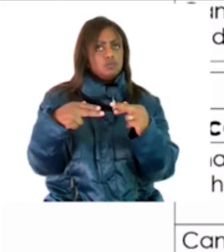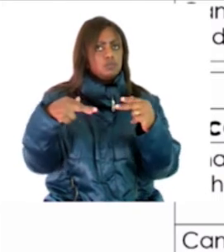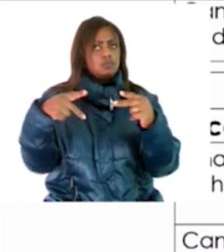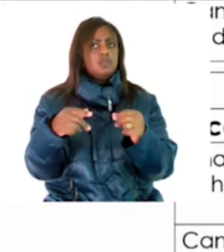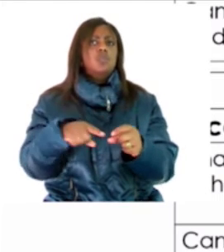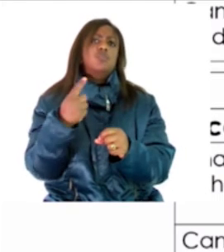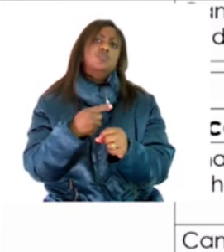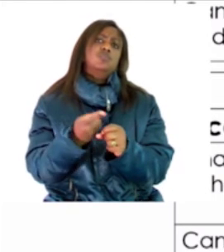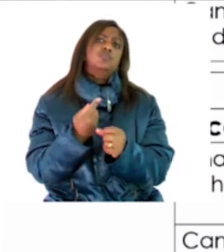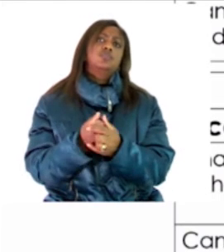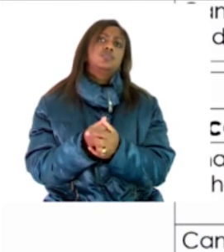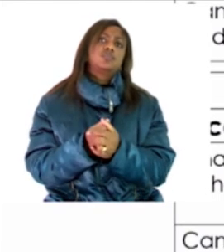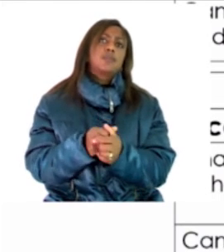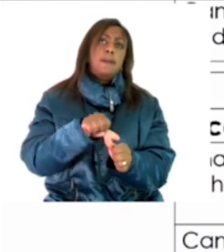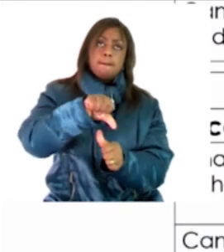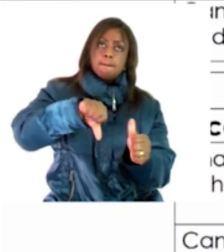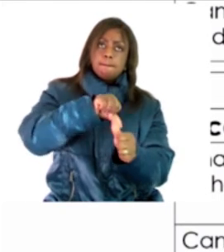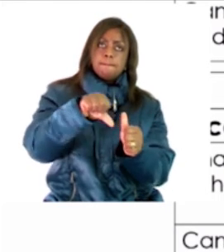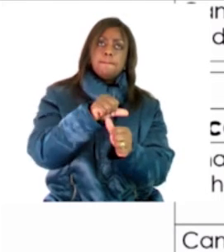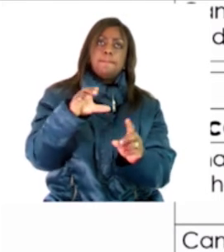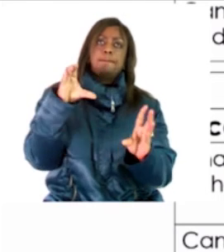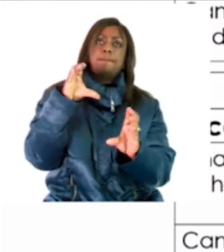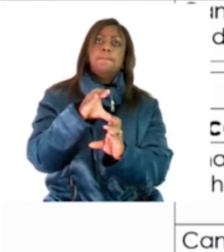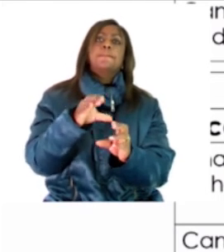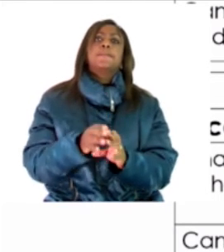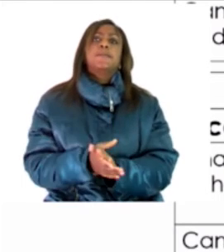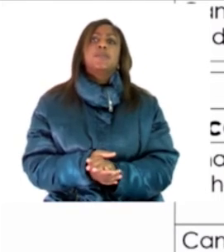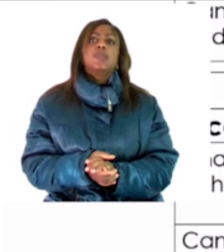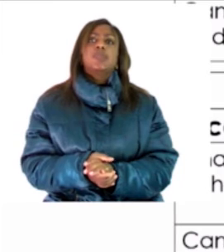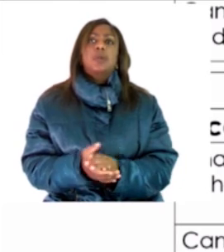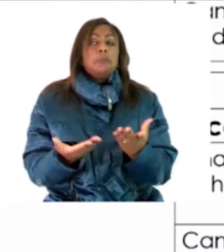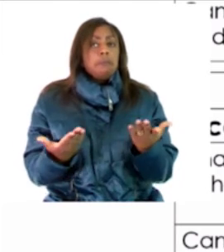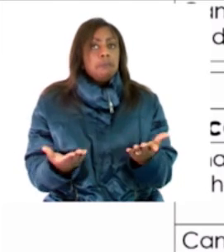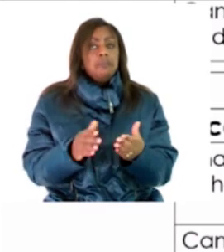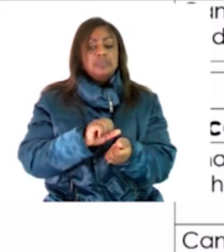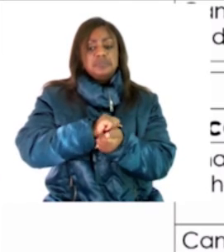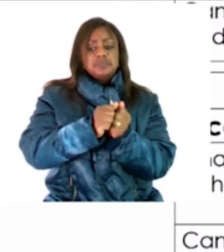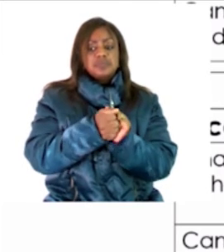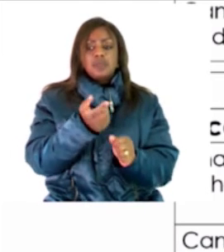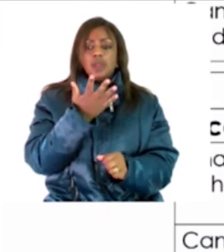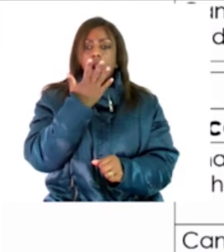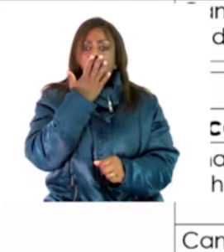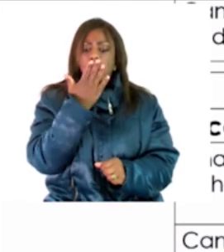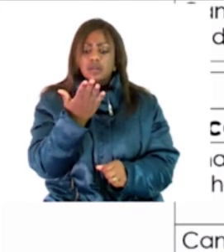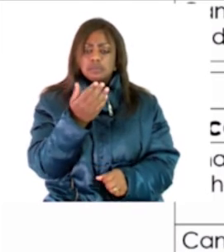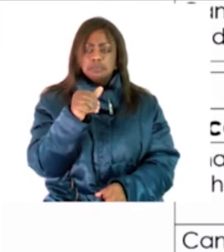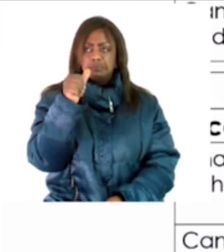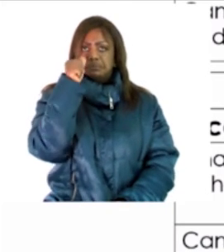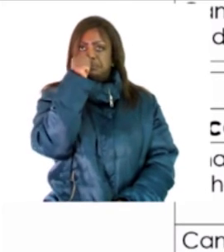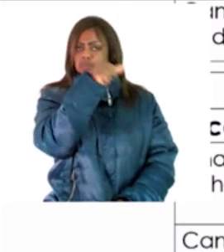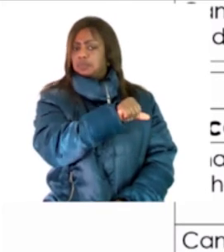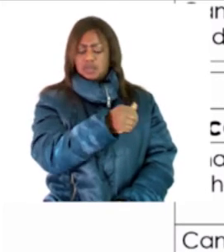misunderstandings in the family. So it also have bad breath, dull skin, and smelly hair.